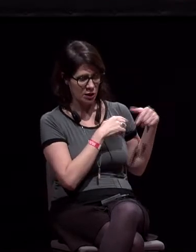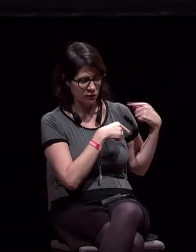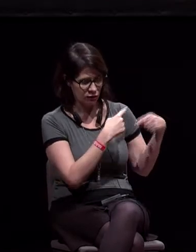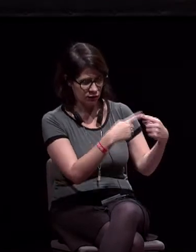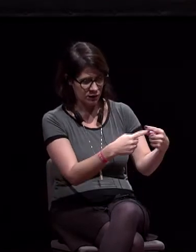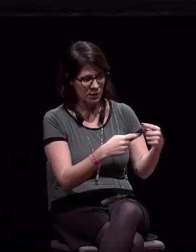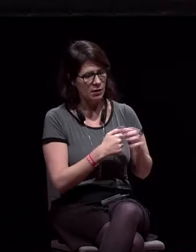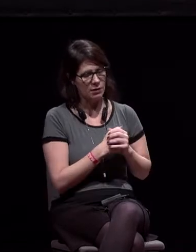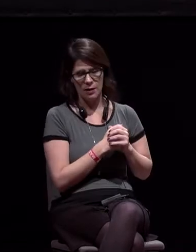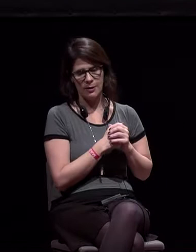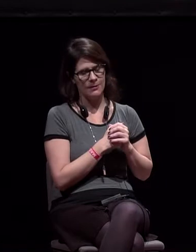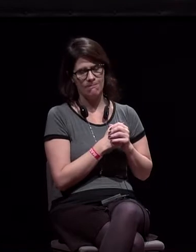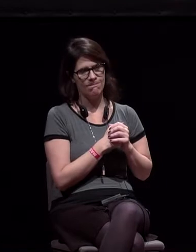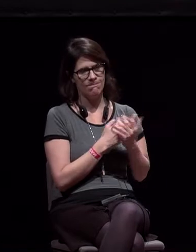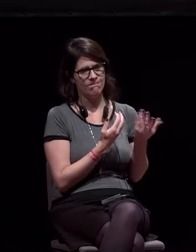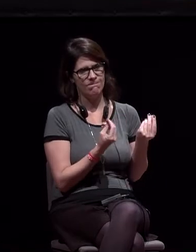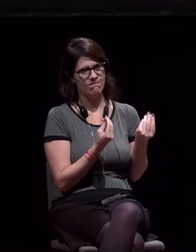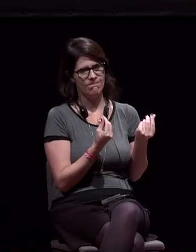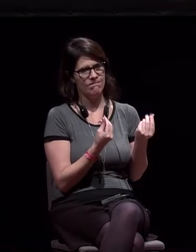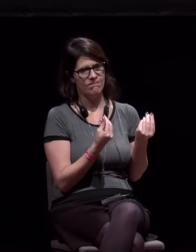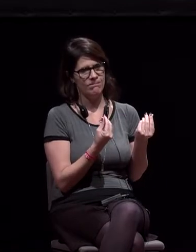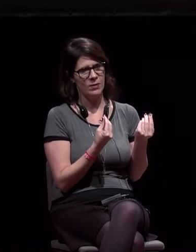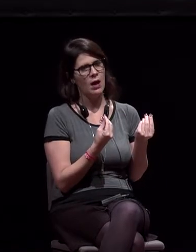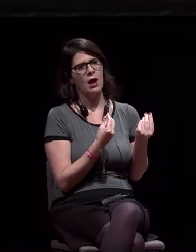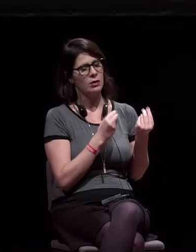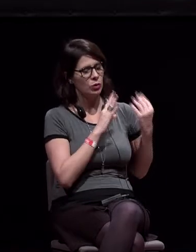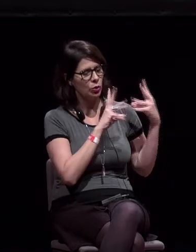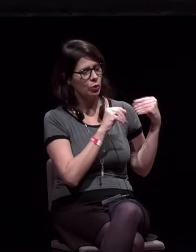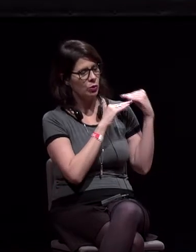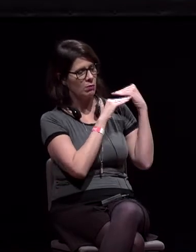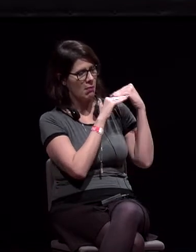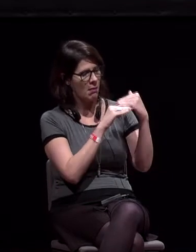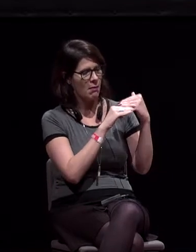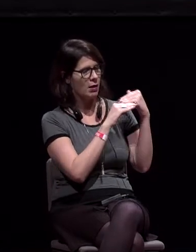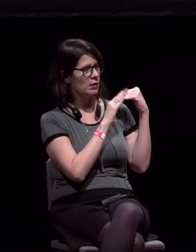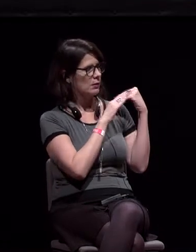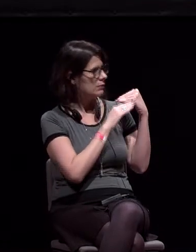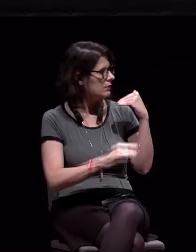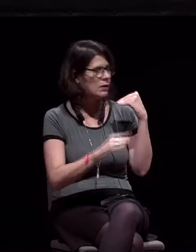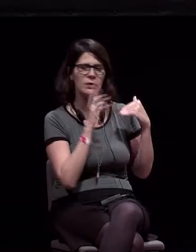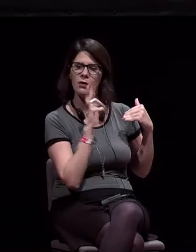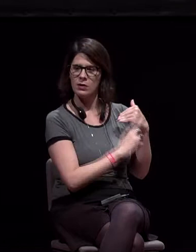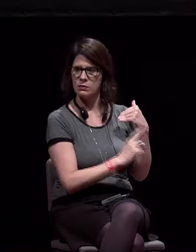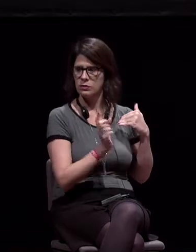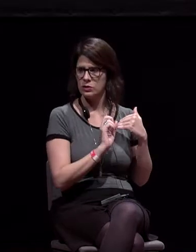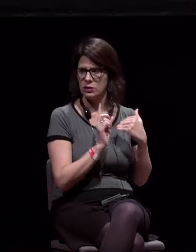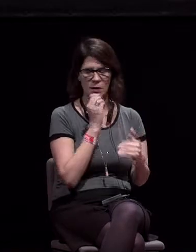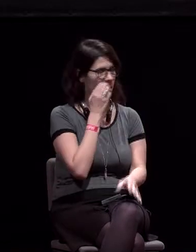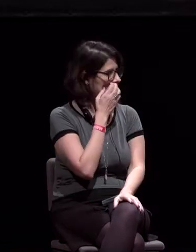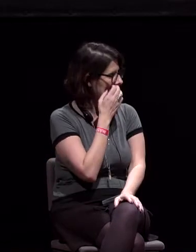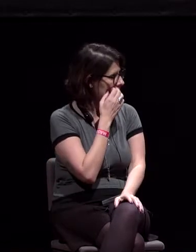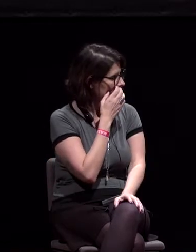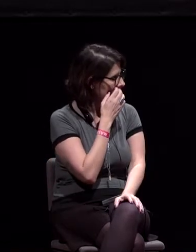no respondía a esos parámetros que trata de reseñar la exposición. No sé si eso